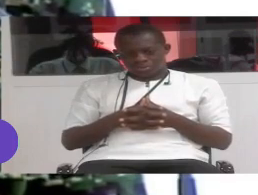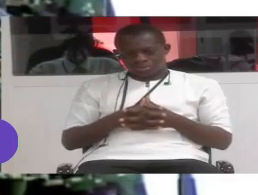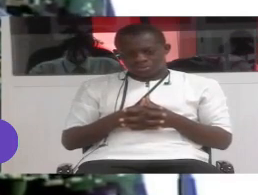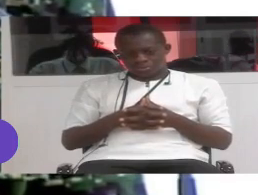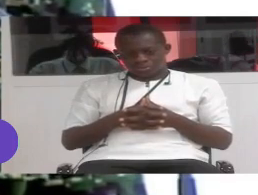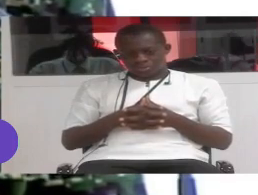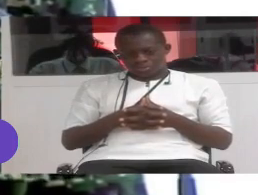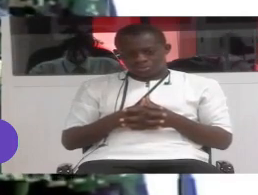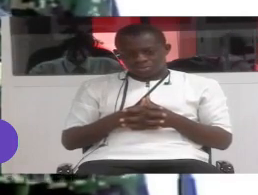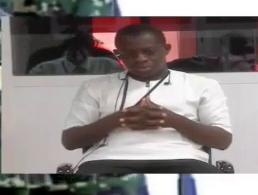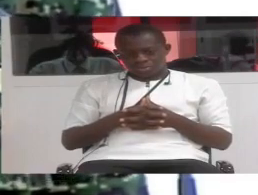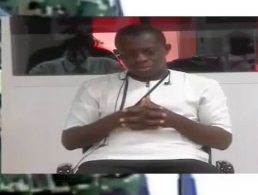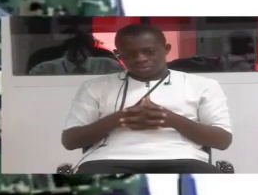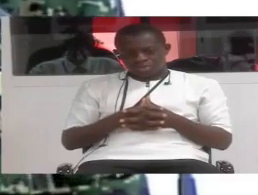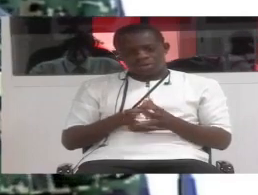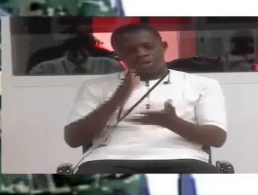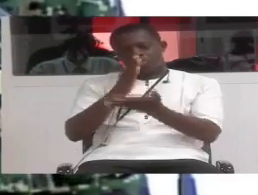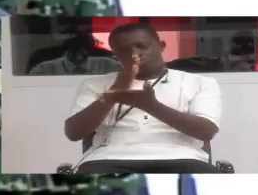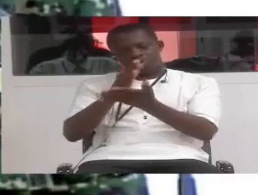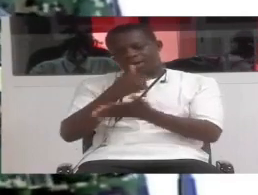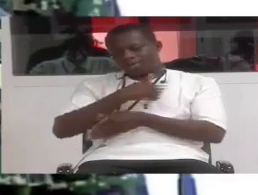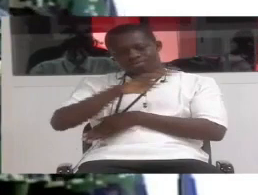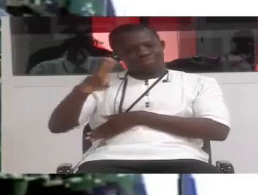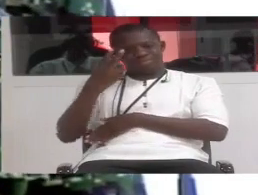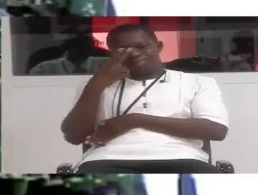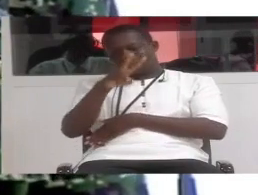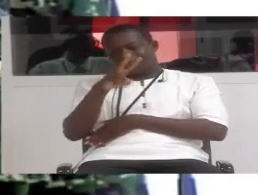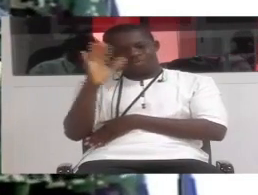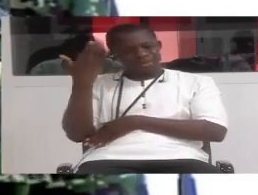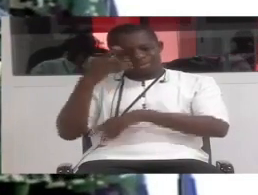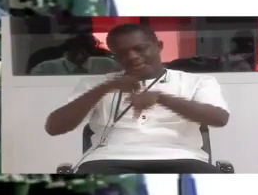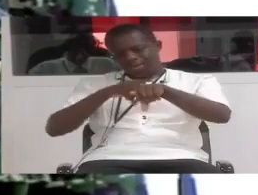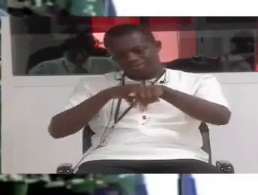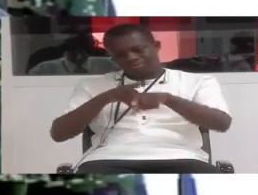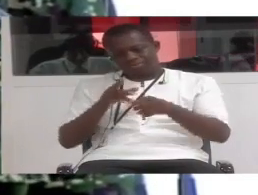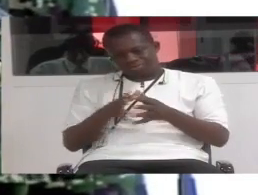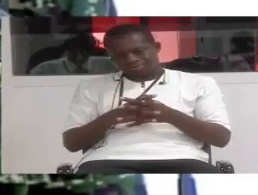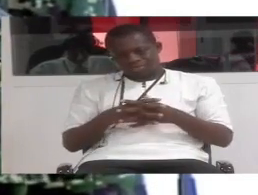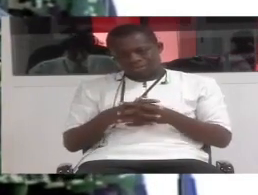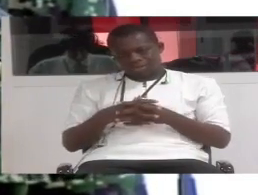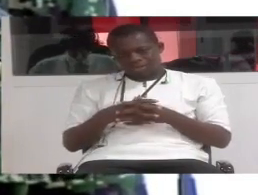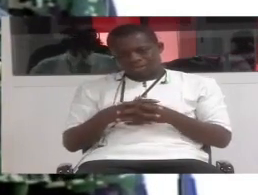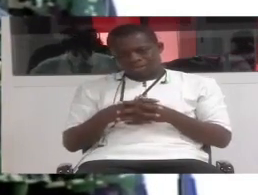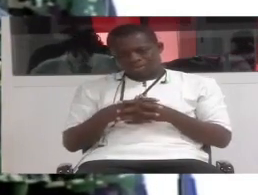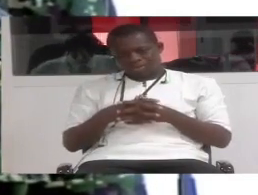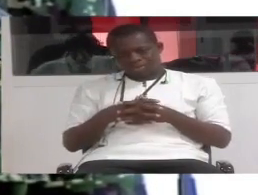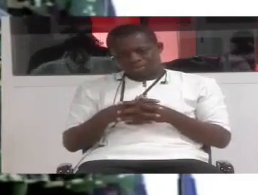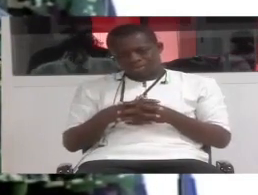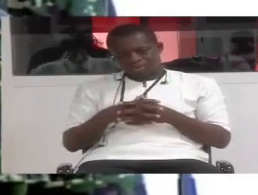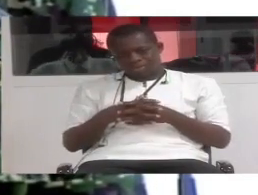ci yow pour nga xam lolu? Dega lolu gisuma ko on waxtu bobu. To be frank, I did not see anything like that at the